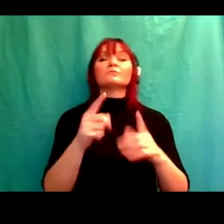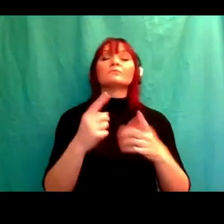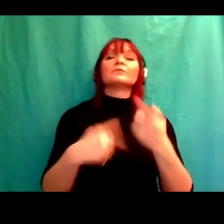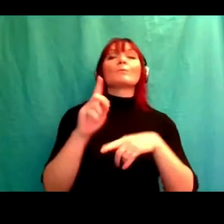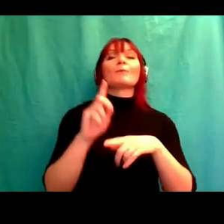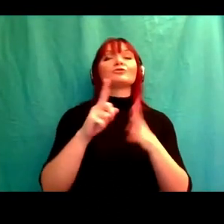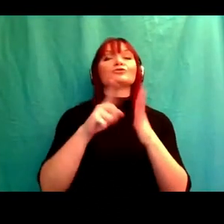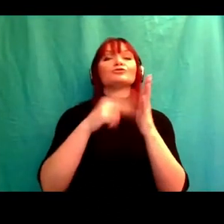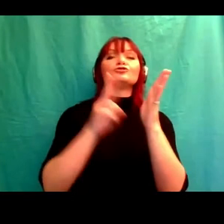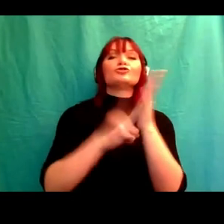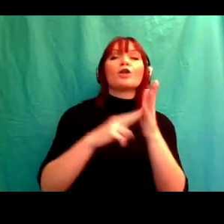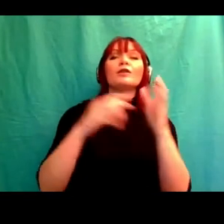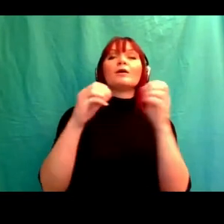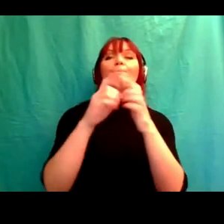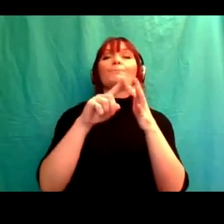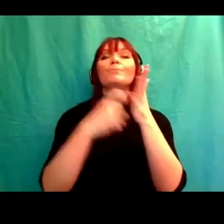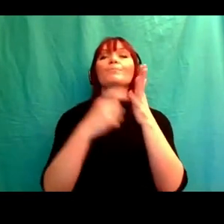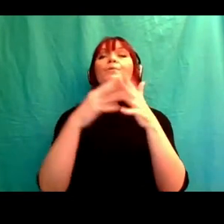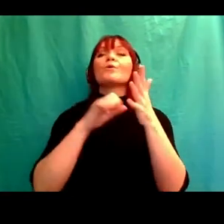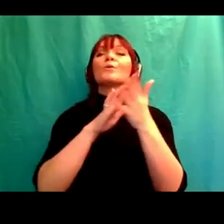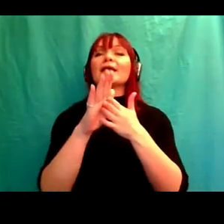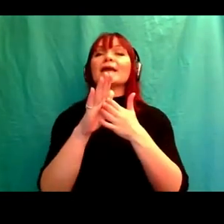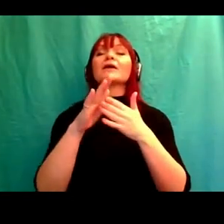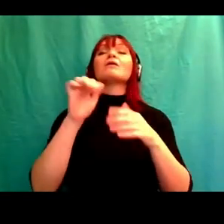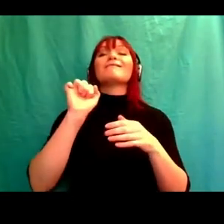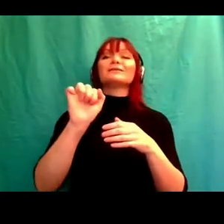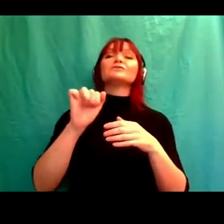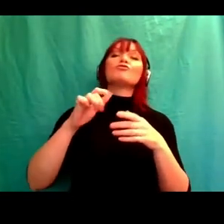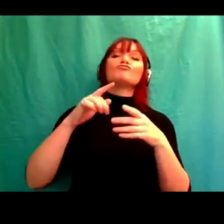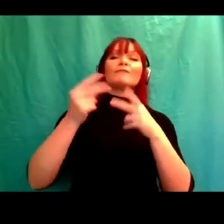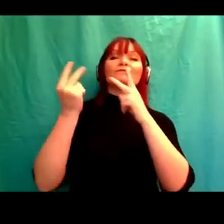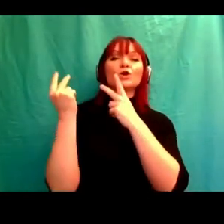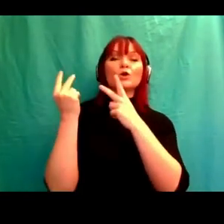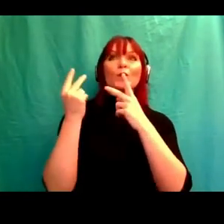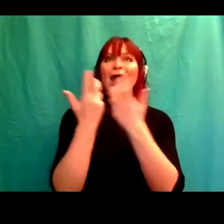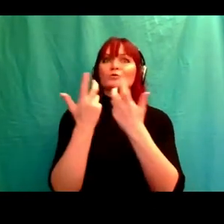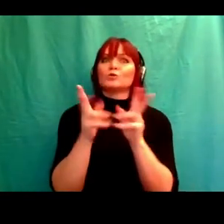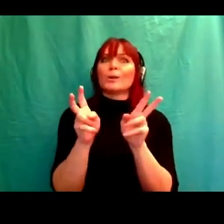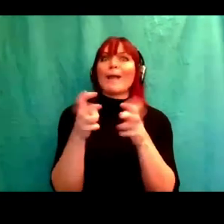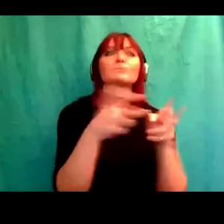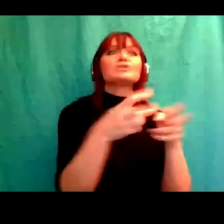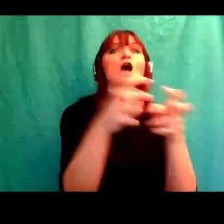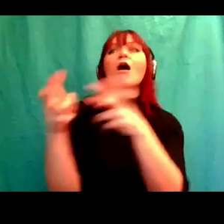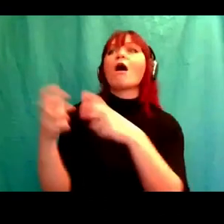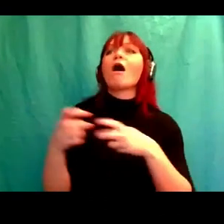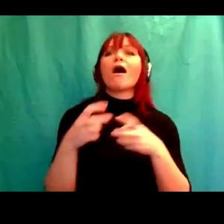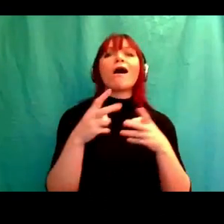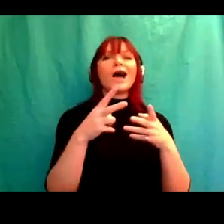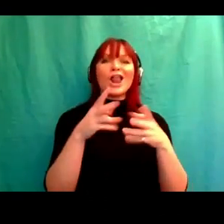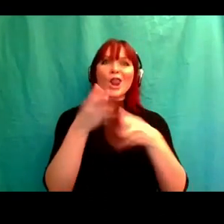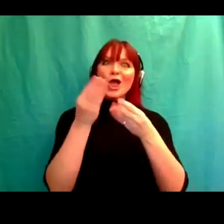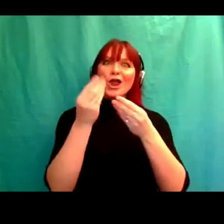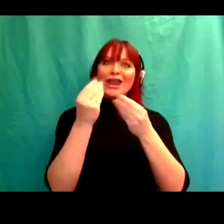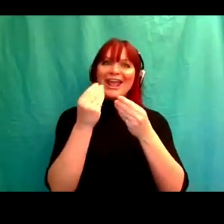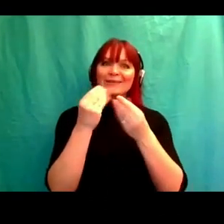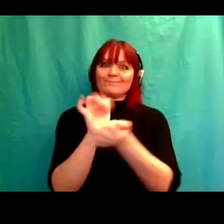was recommending then to the NHS the importance of capturing that learning. So I think it does come down to the local organisations and